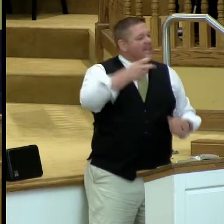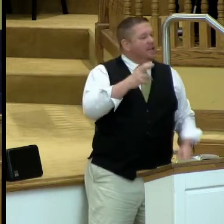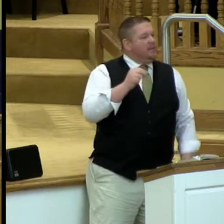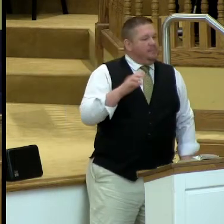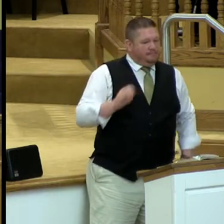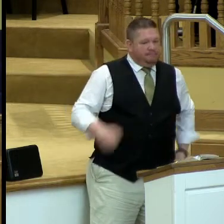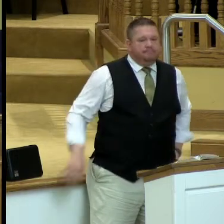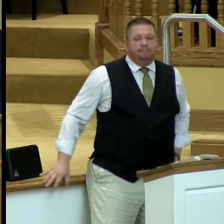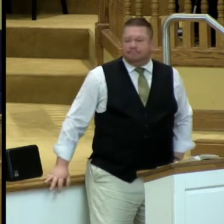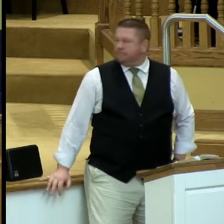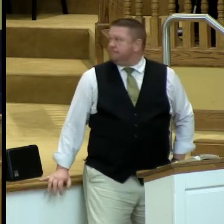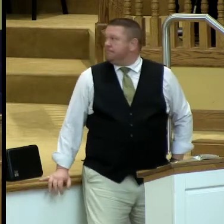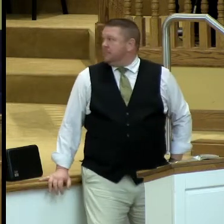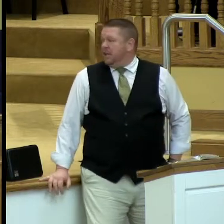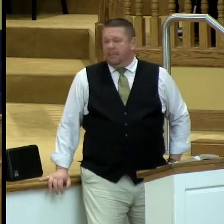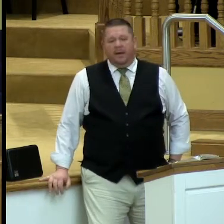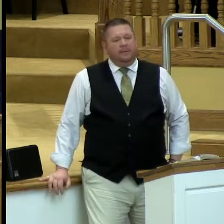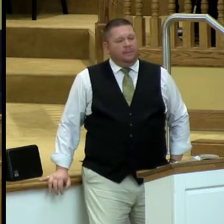second chance.